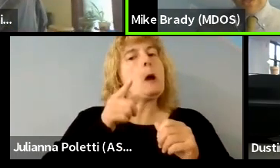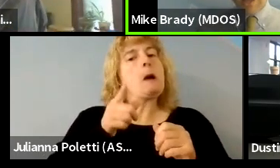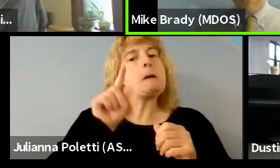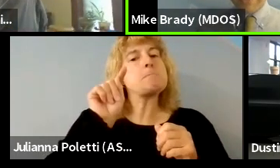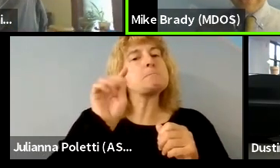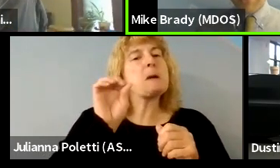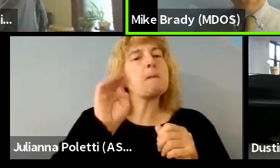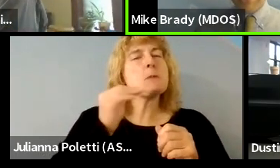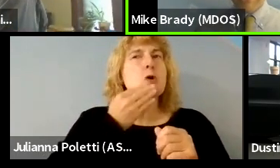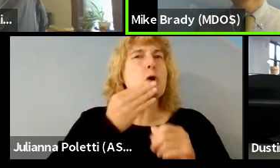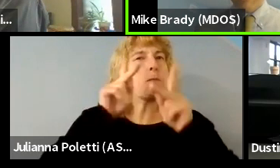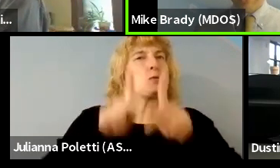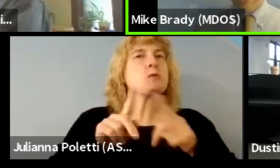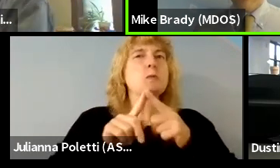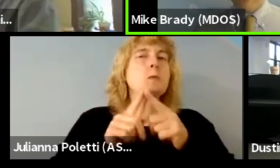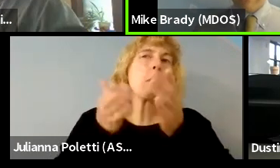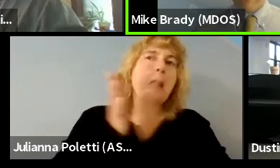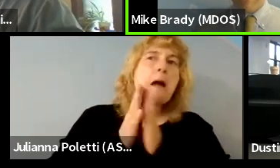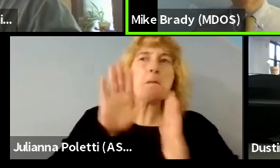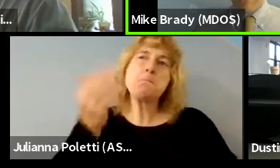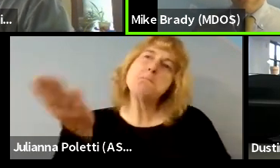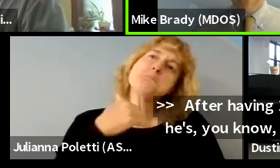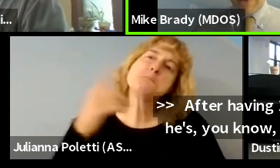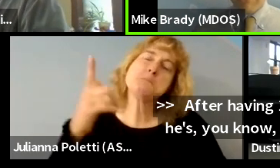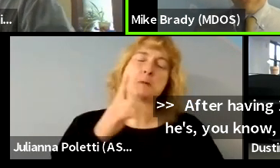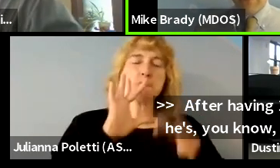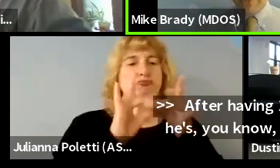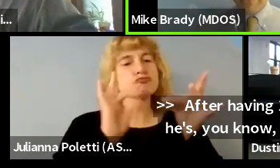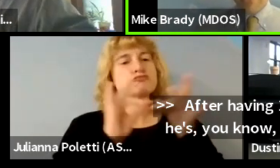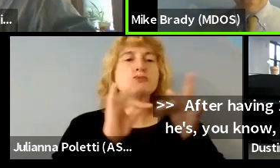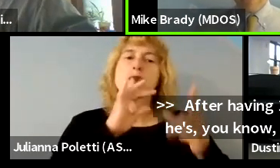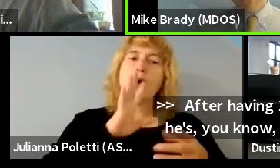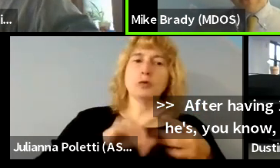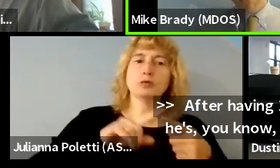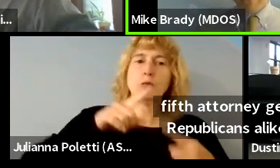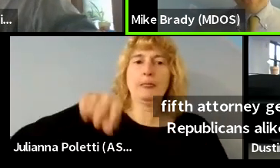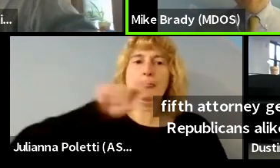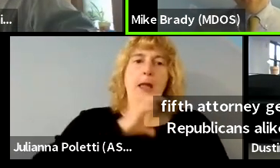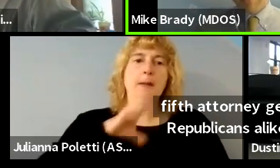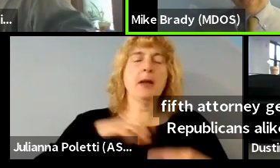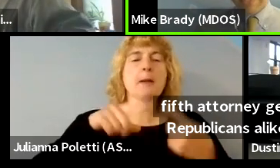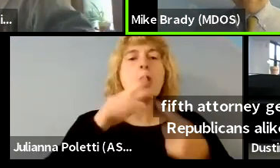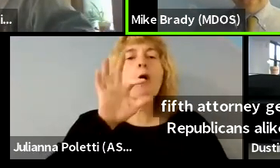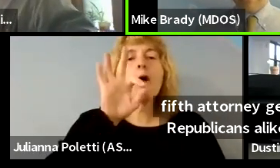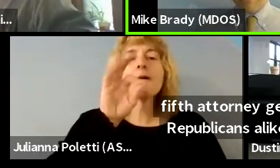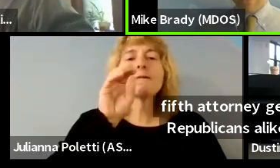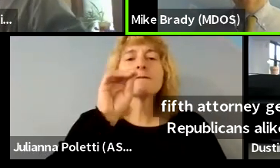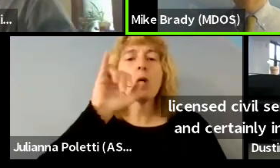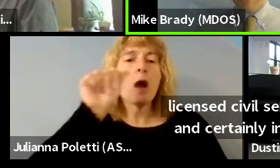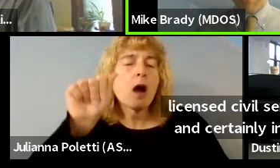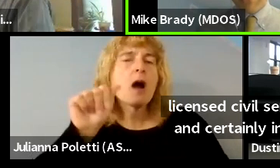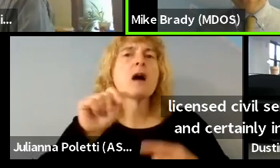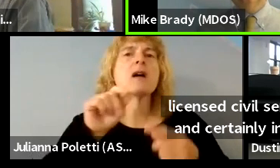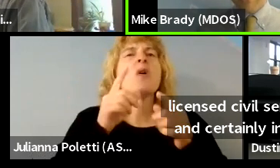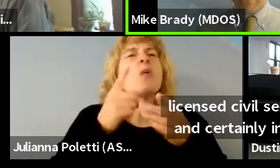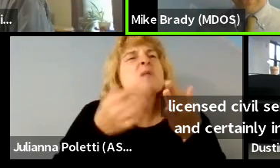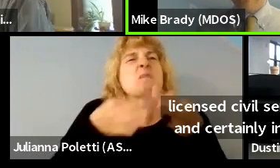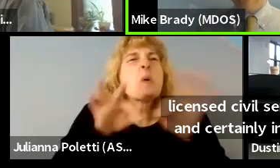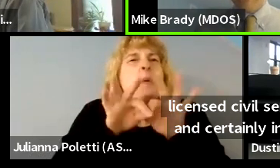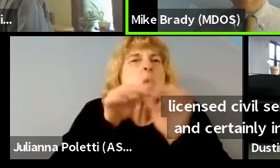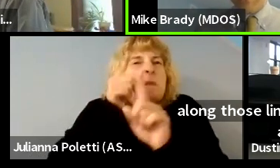address this commission, given some of the questions that have come up about FOIA and more to the point about the Open Meetings Act. Those are